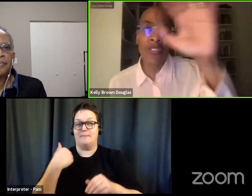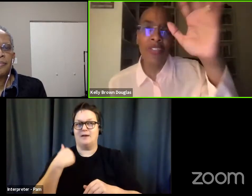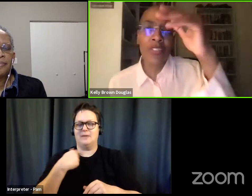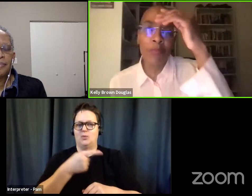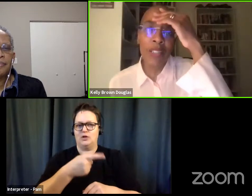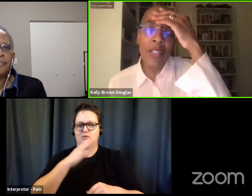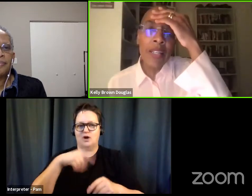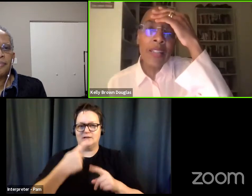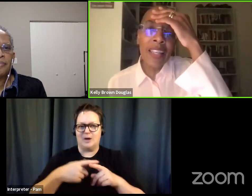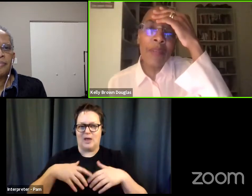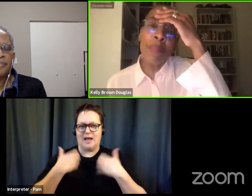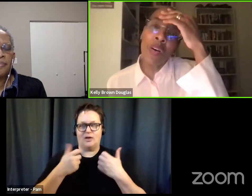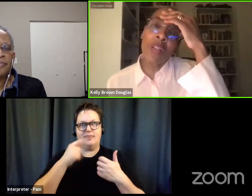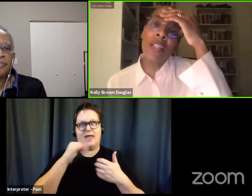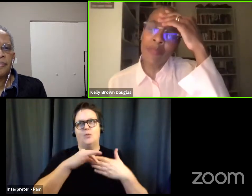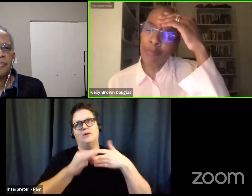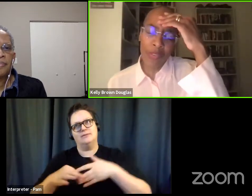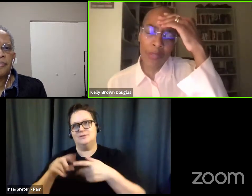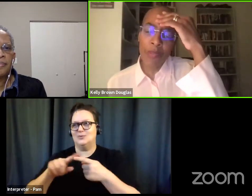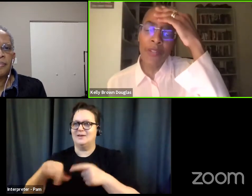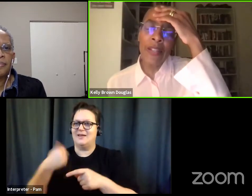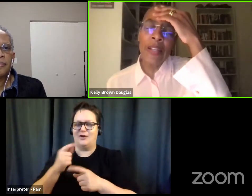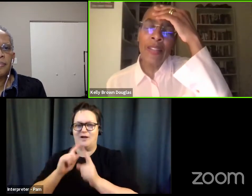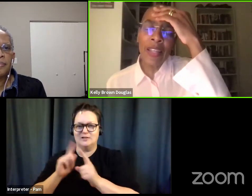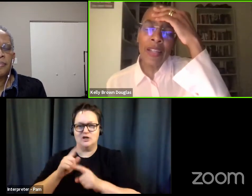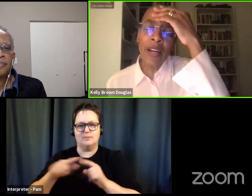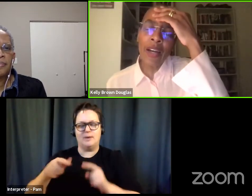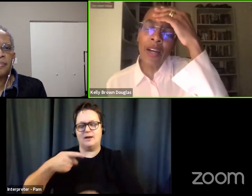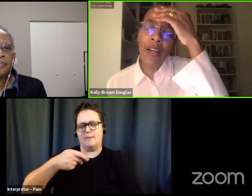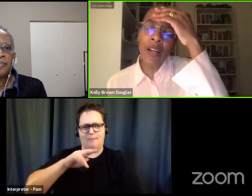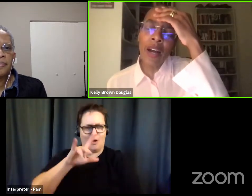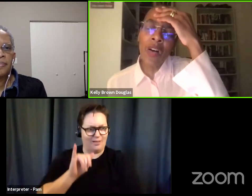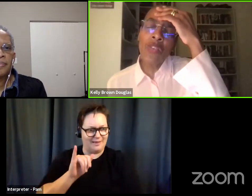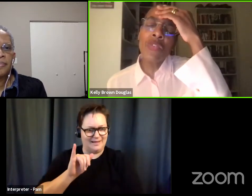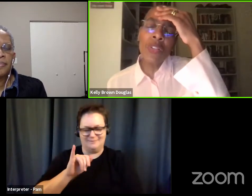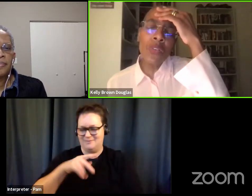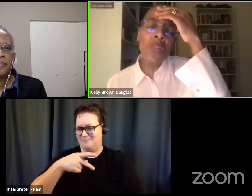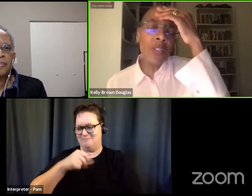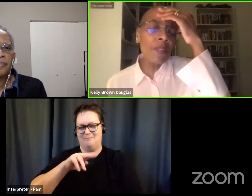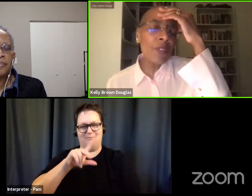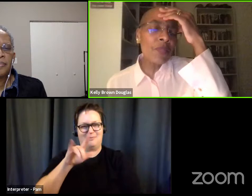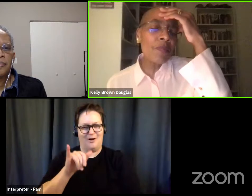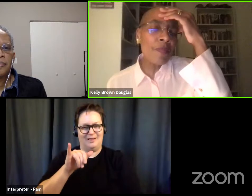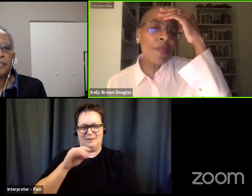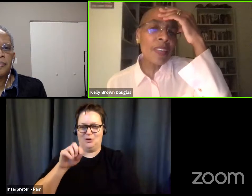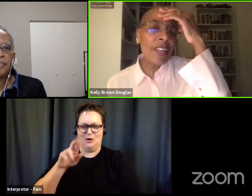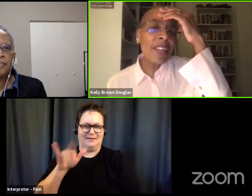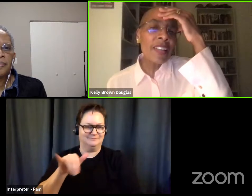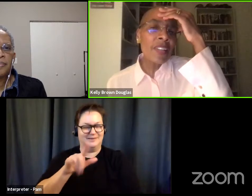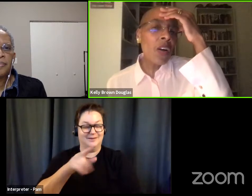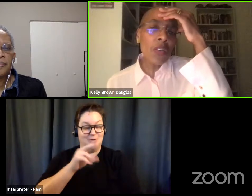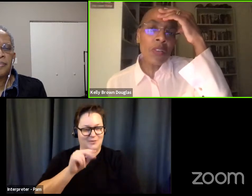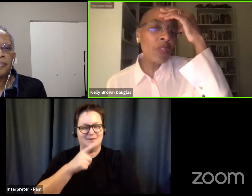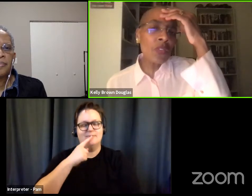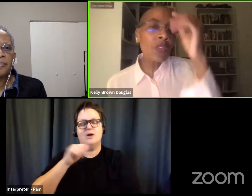another conversation, but that Pauli Murray, that Audre Lorde,